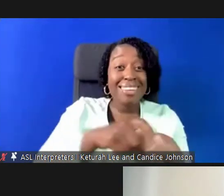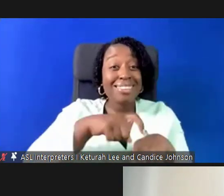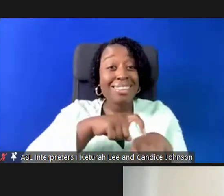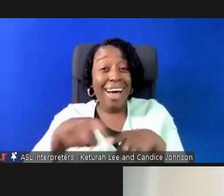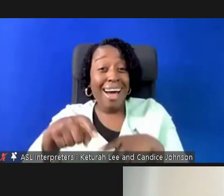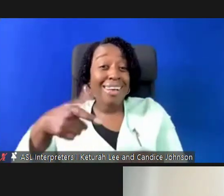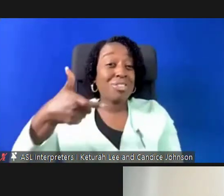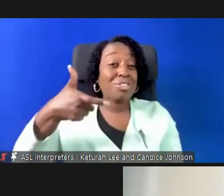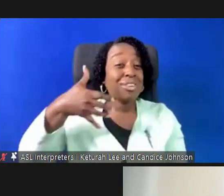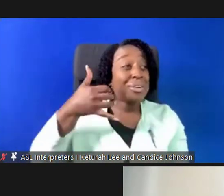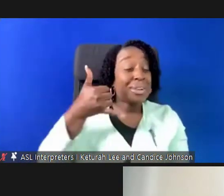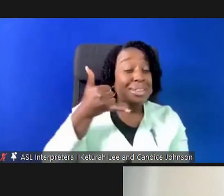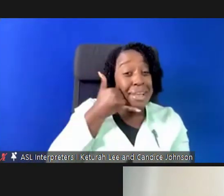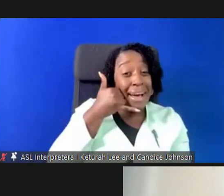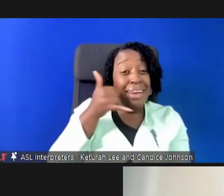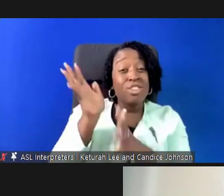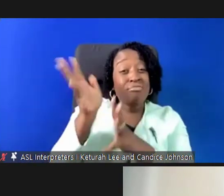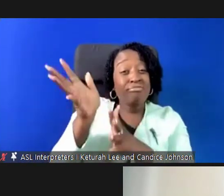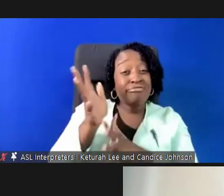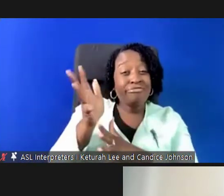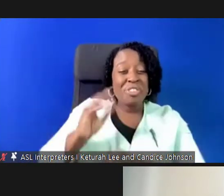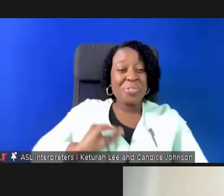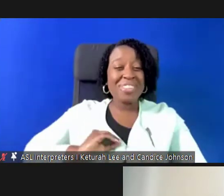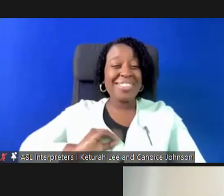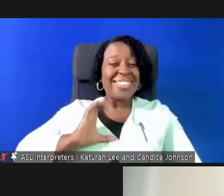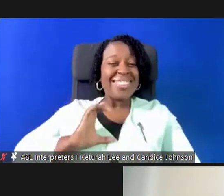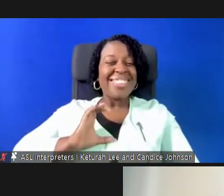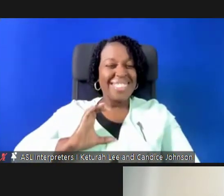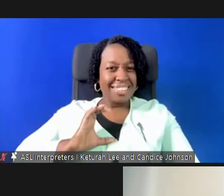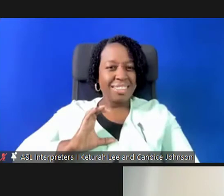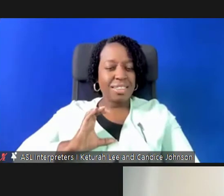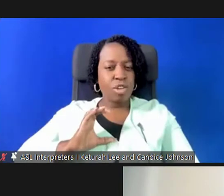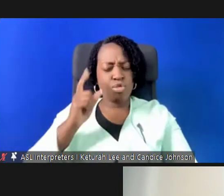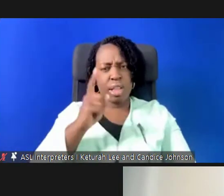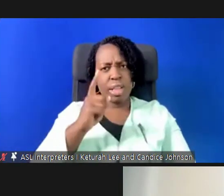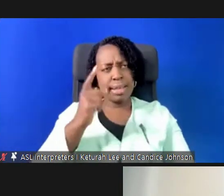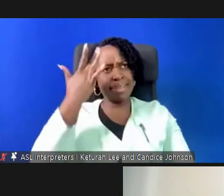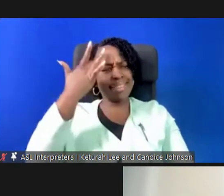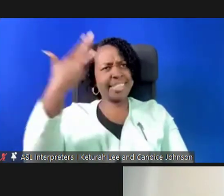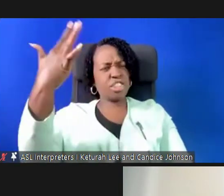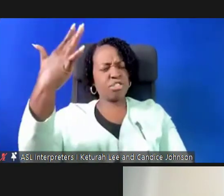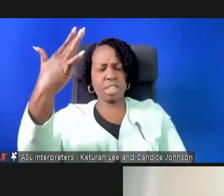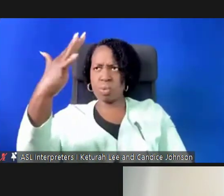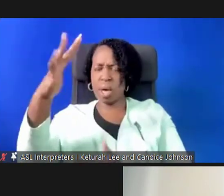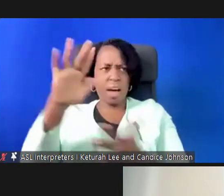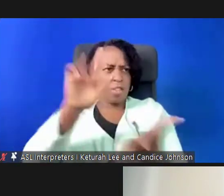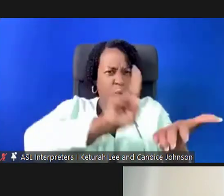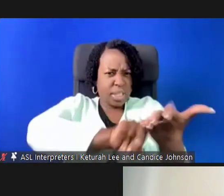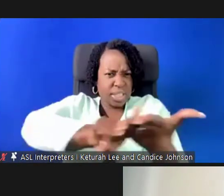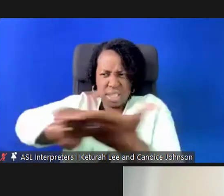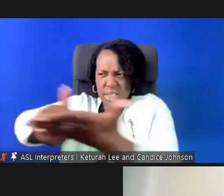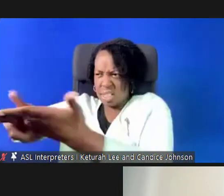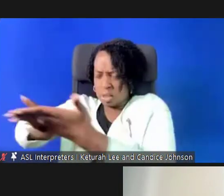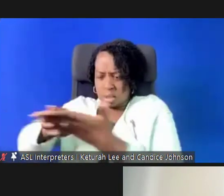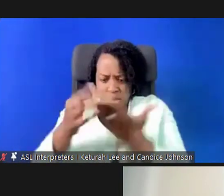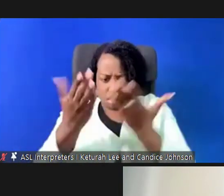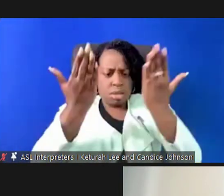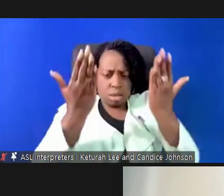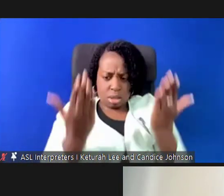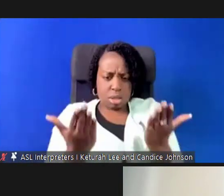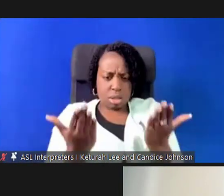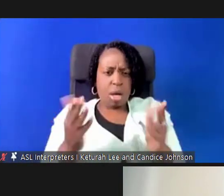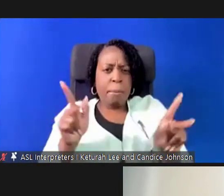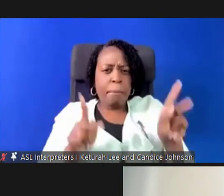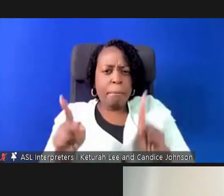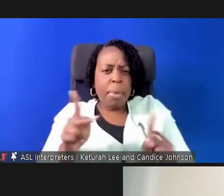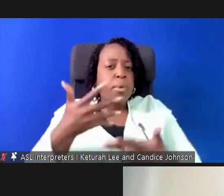part is, how do we actually capture these concepts at the end of life when people's priorities, social priorities might